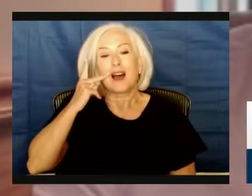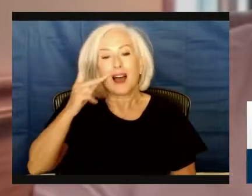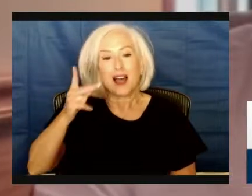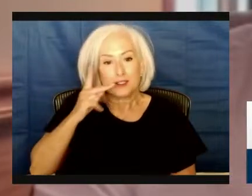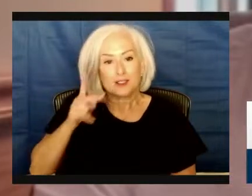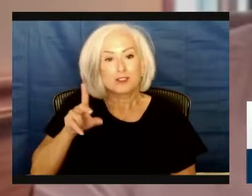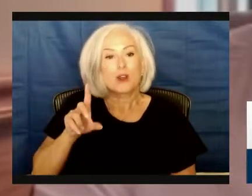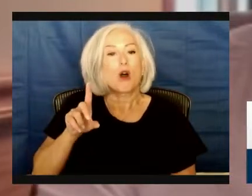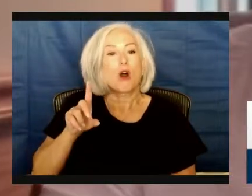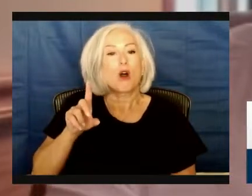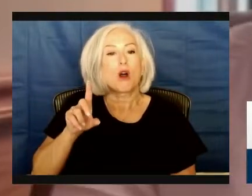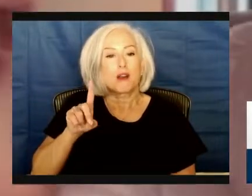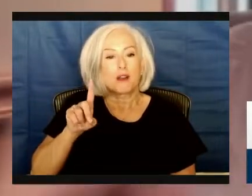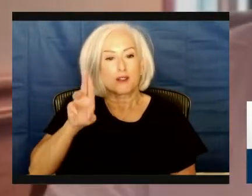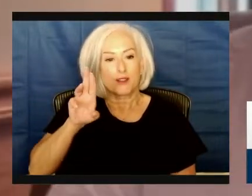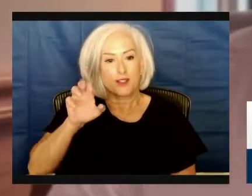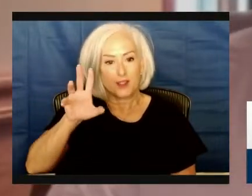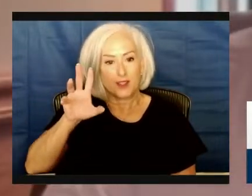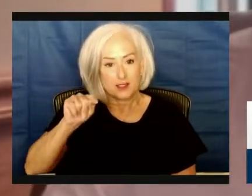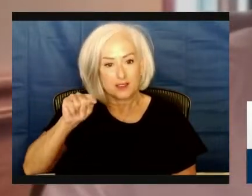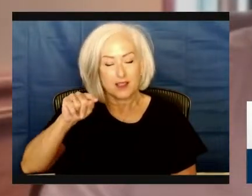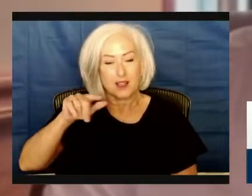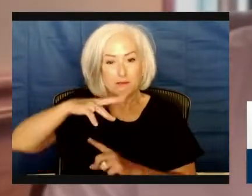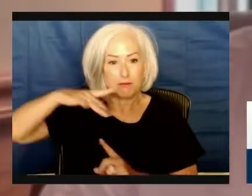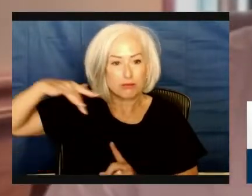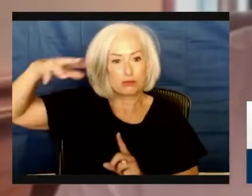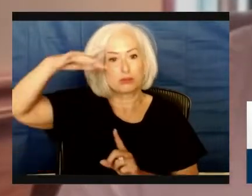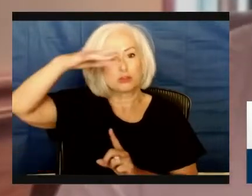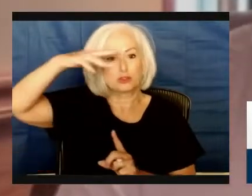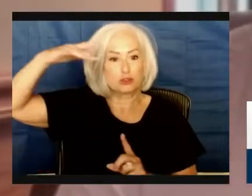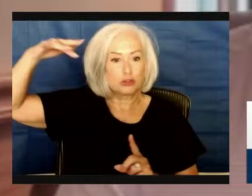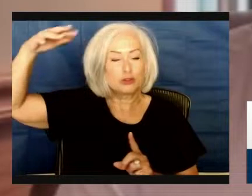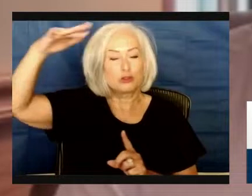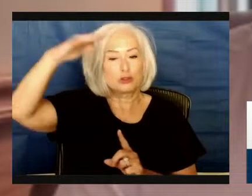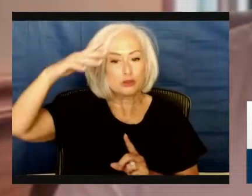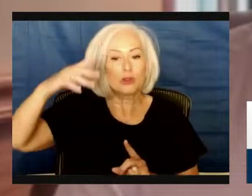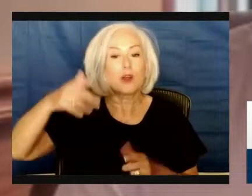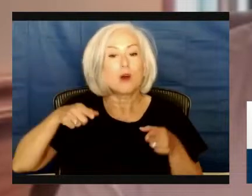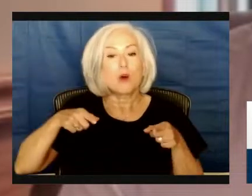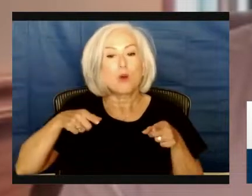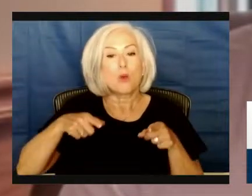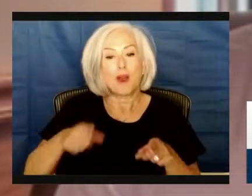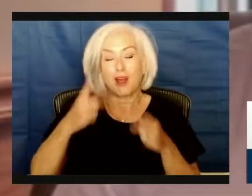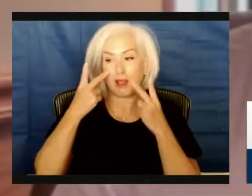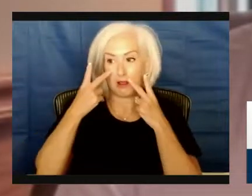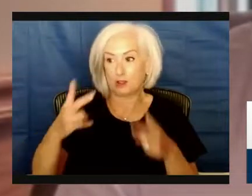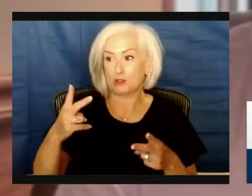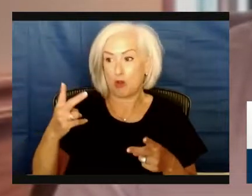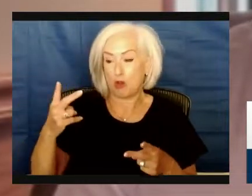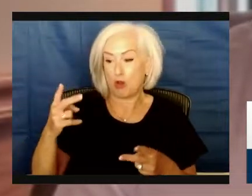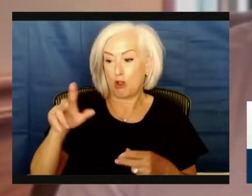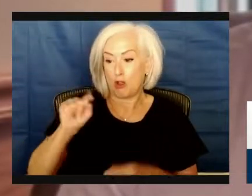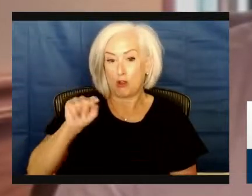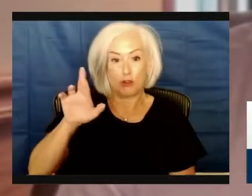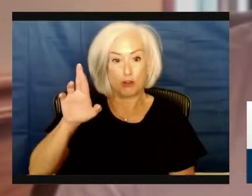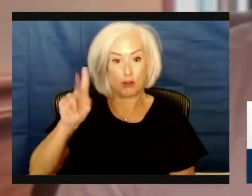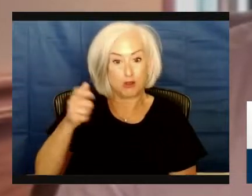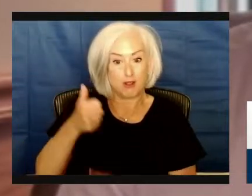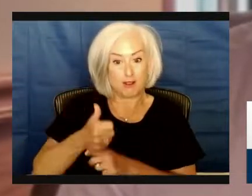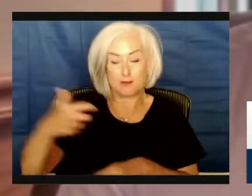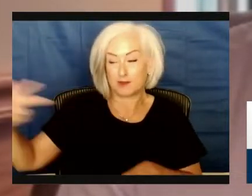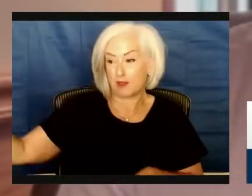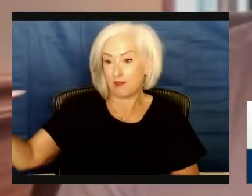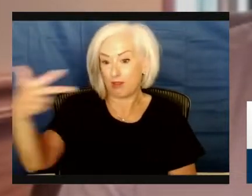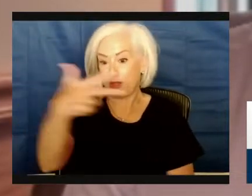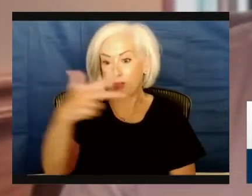the first kind of trucks as they were, running perpendicular to the train. I kind of in my head